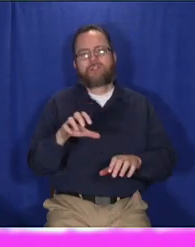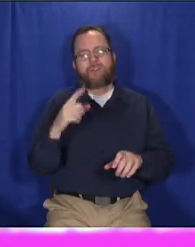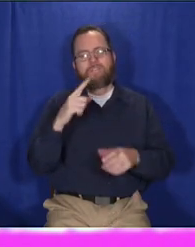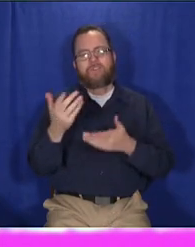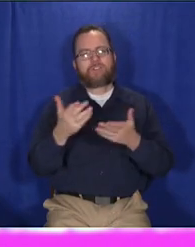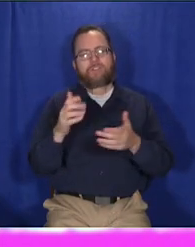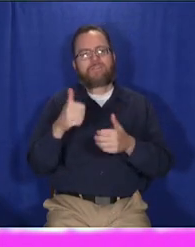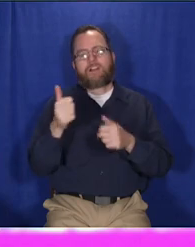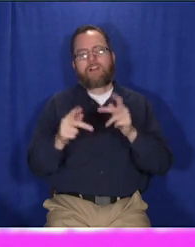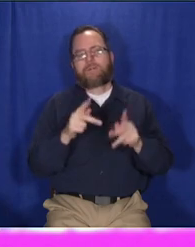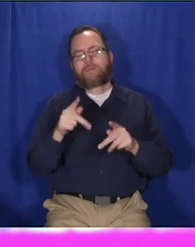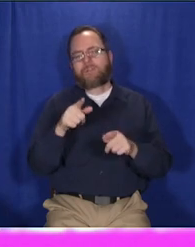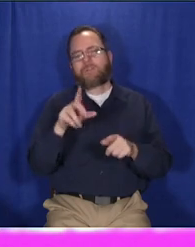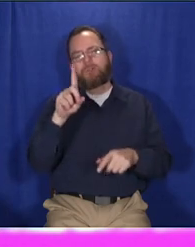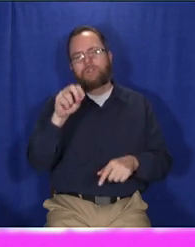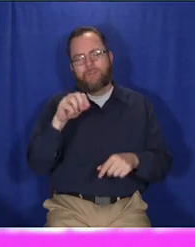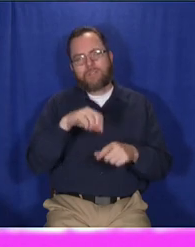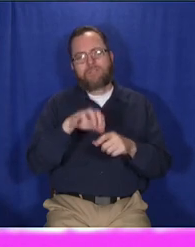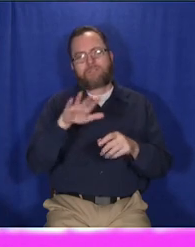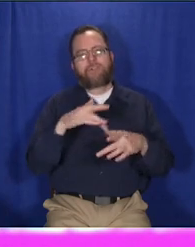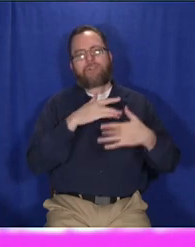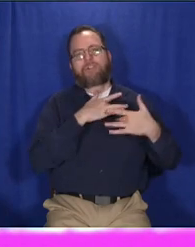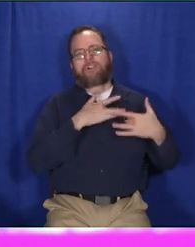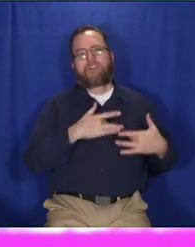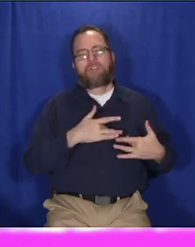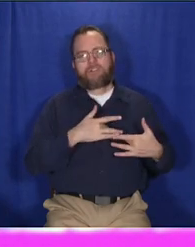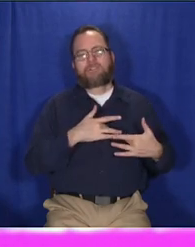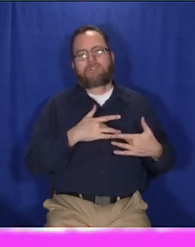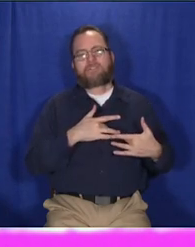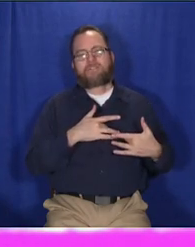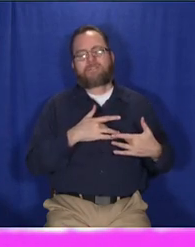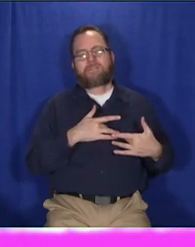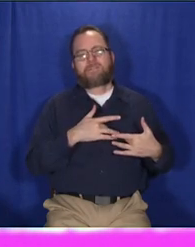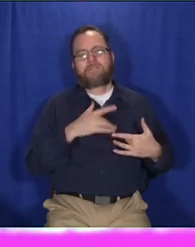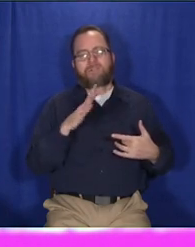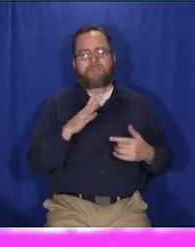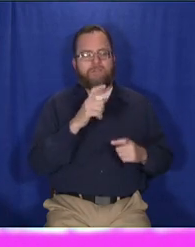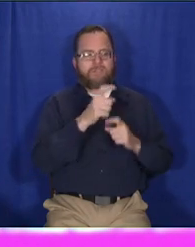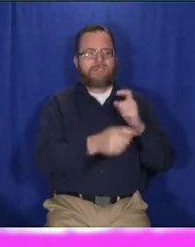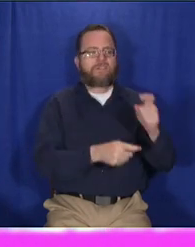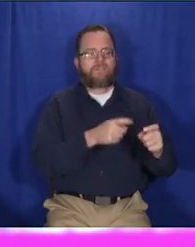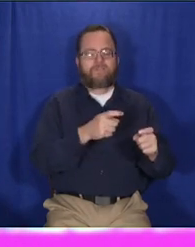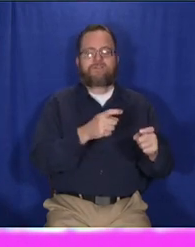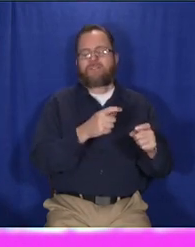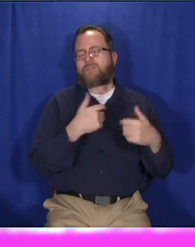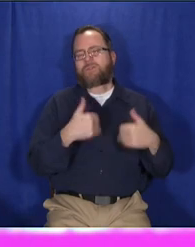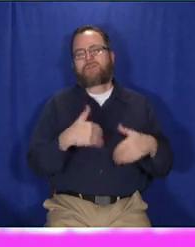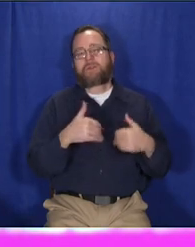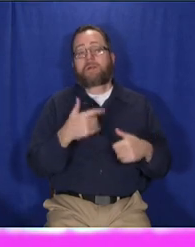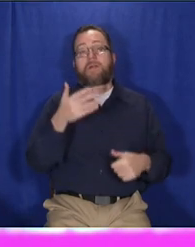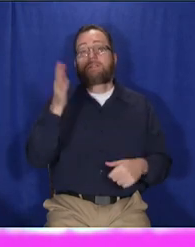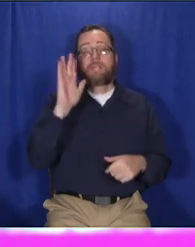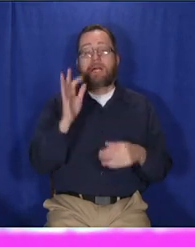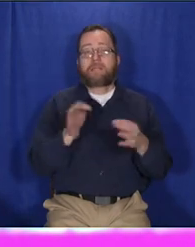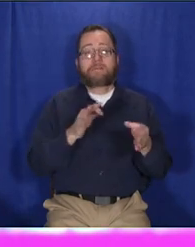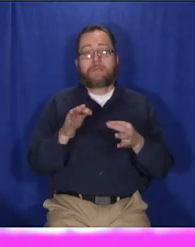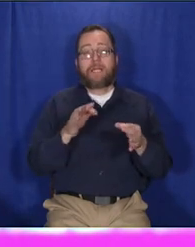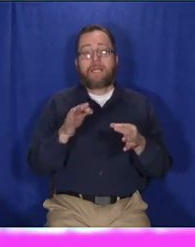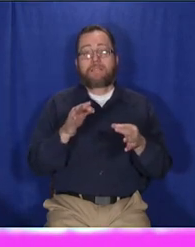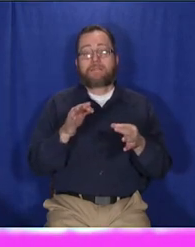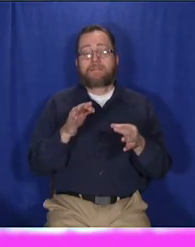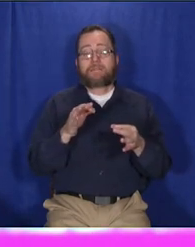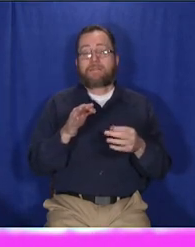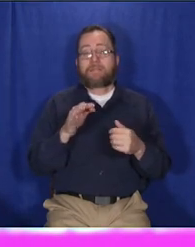people. You're doing it out of a heart of generosity toward other people. God says it's possible for you and I to live in such a